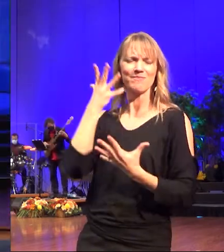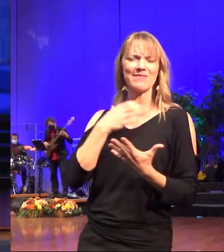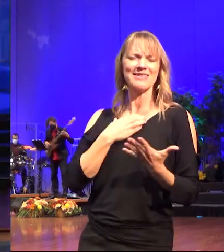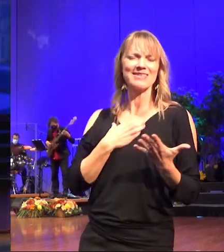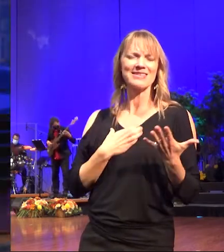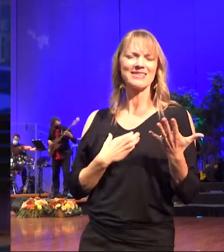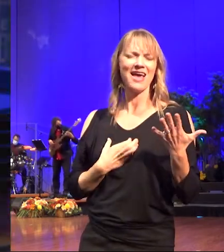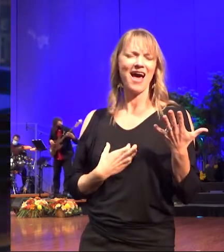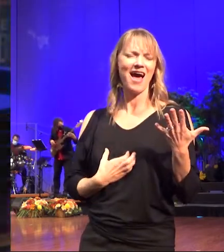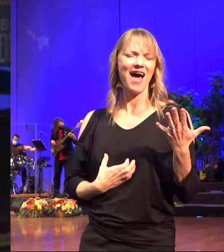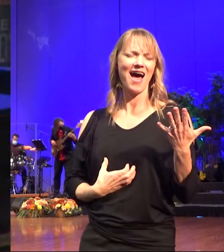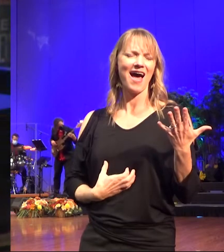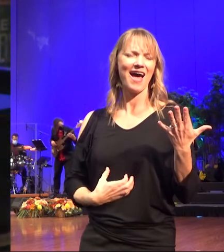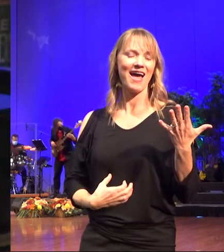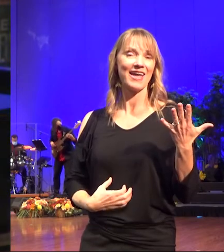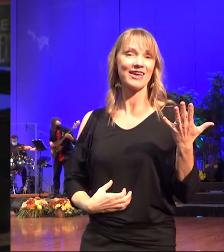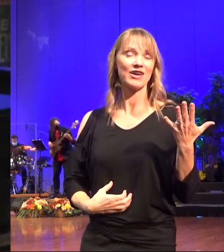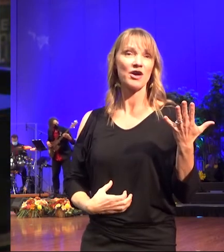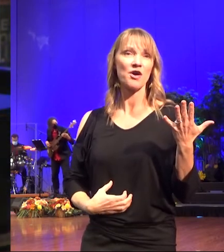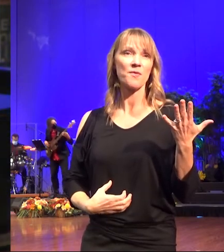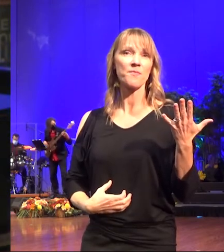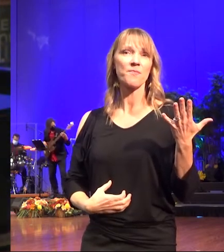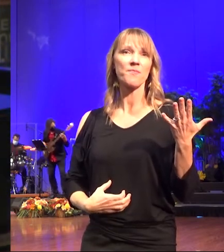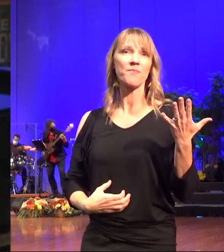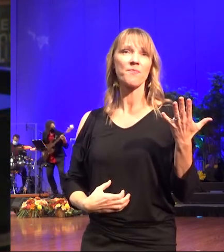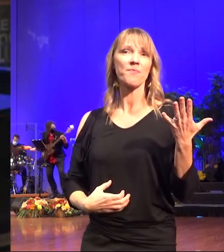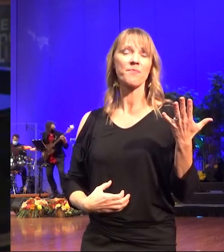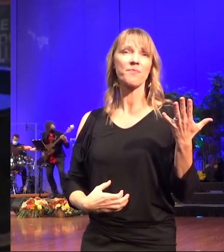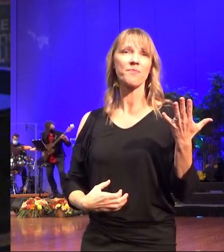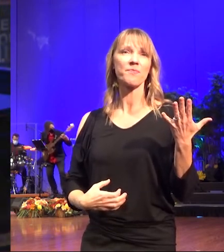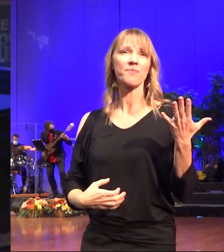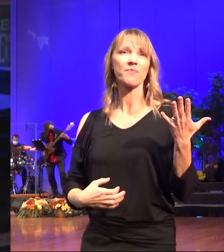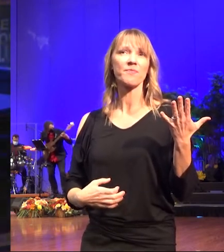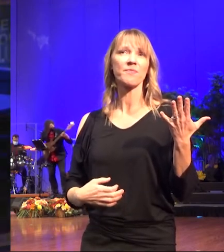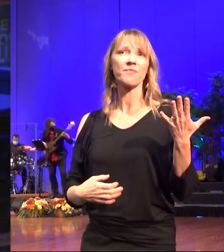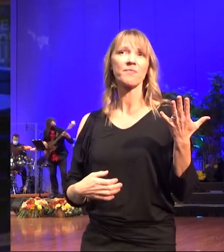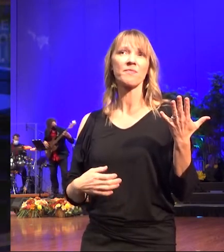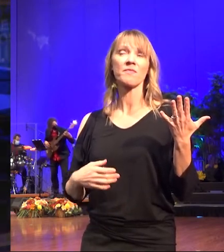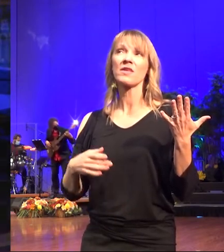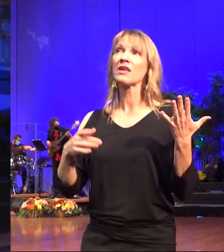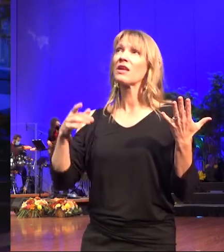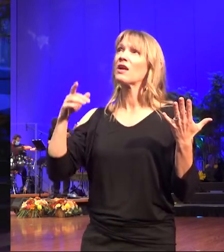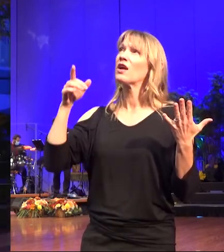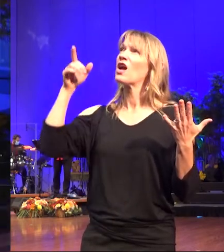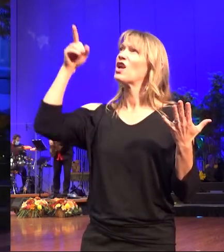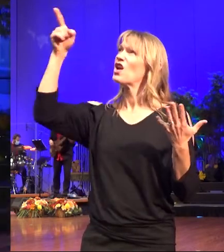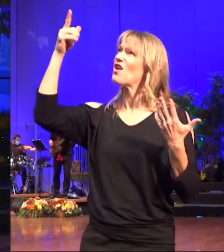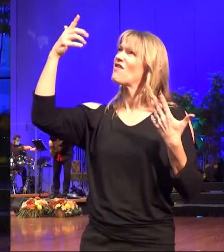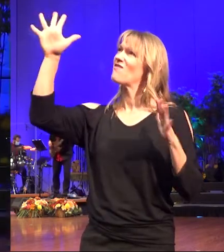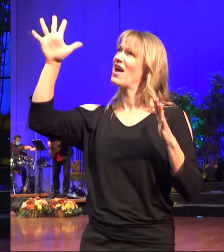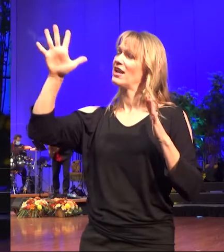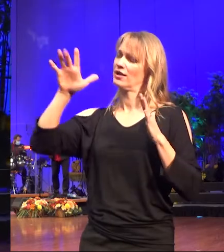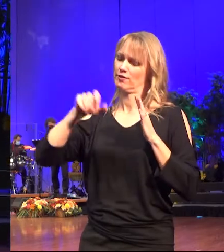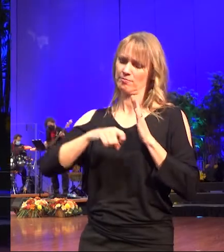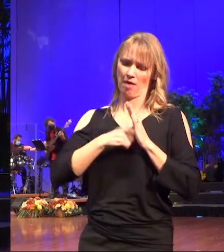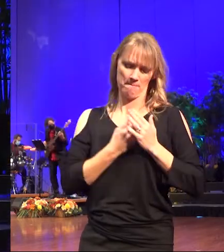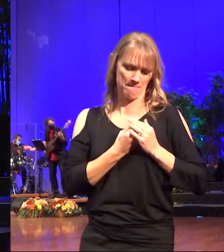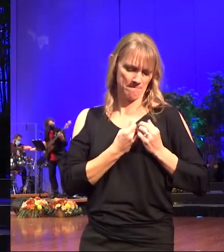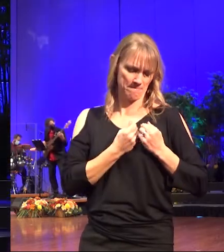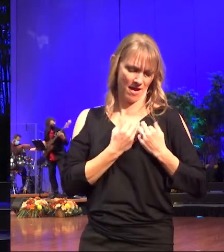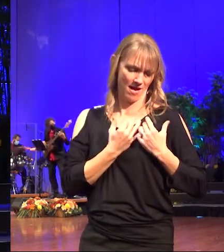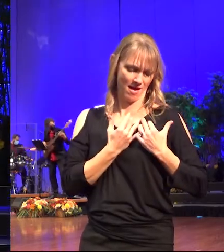And you would not have said. set this flame in